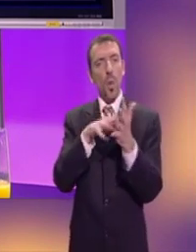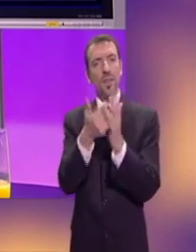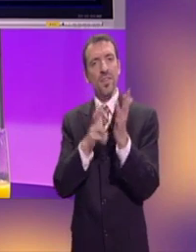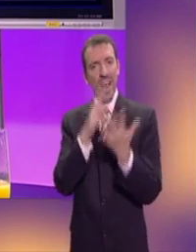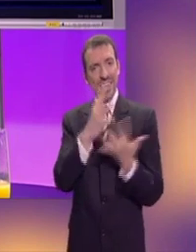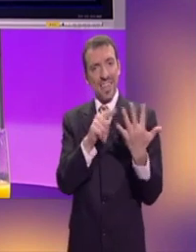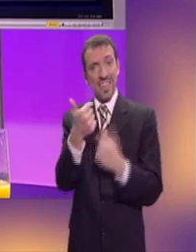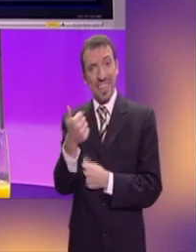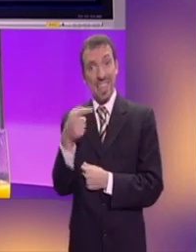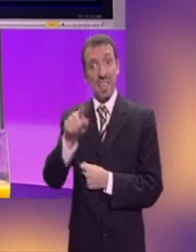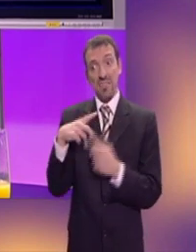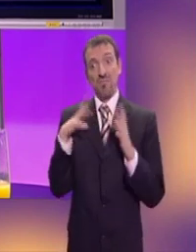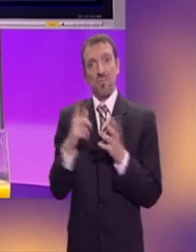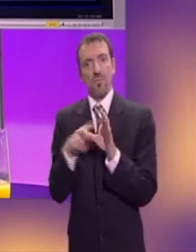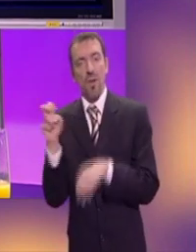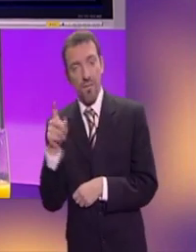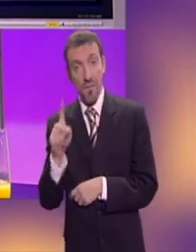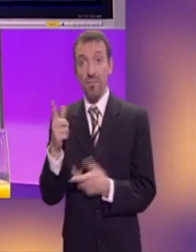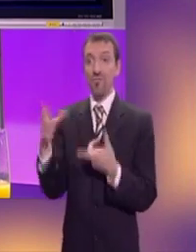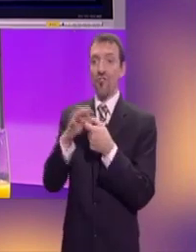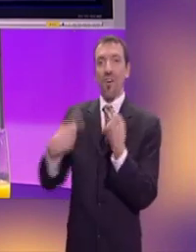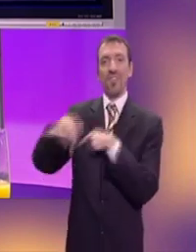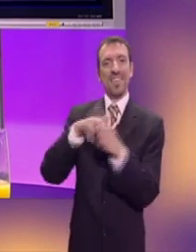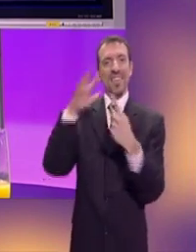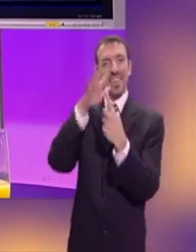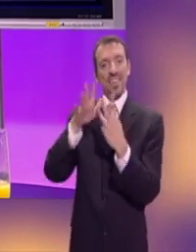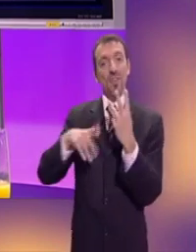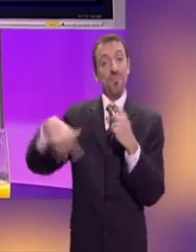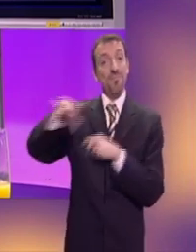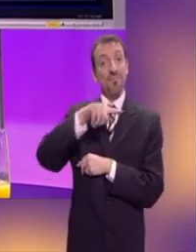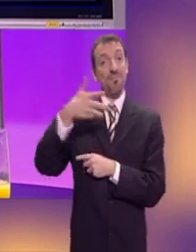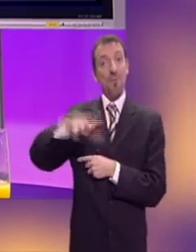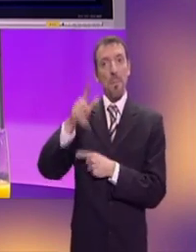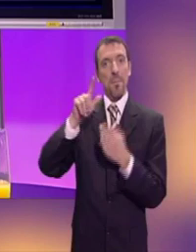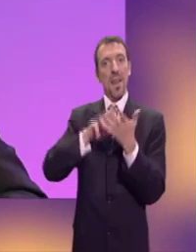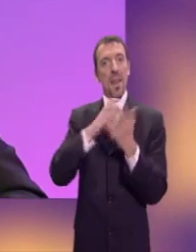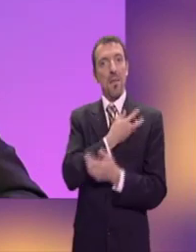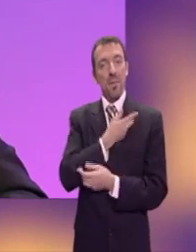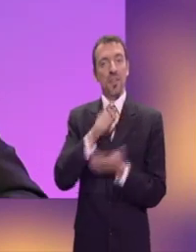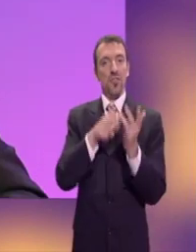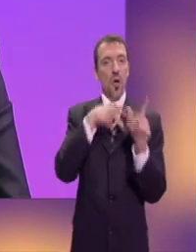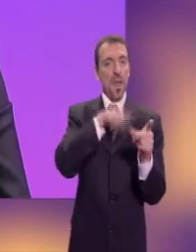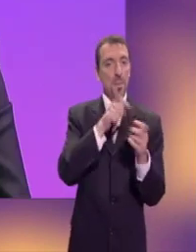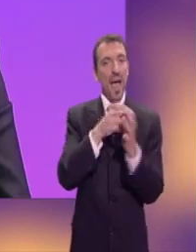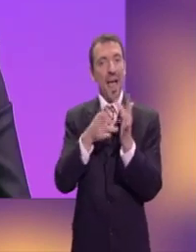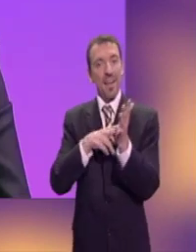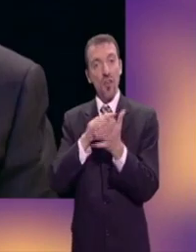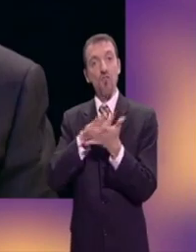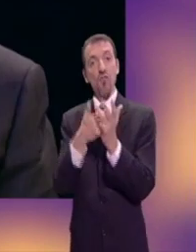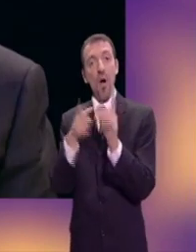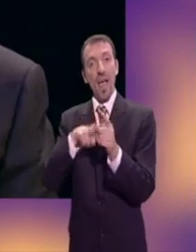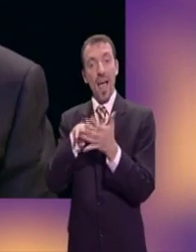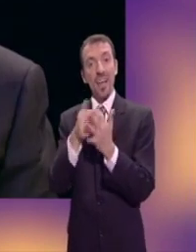1976 and the events which followed. I'm joined again by the three senior figures from the Labour Party who've been reflecting on this: Tony Benn, Roy Hattersley